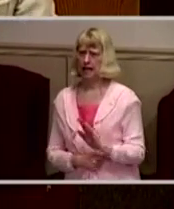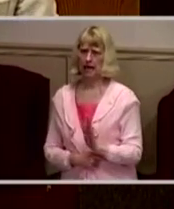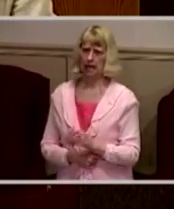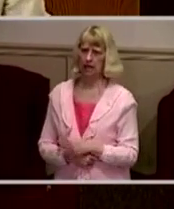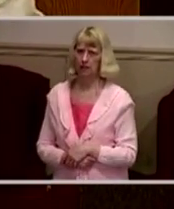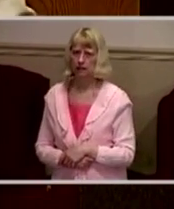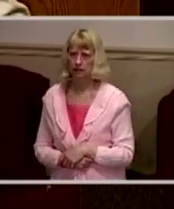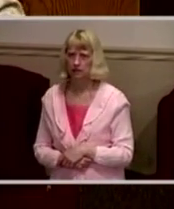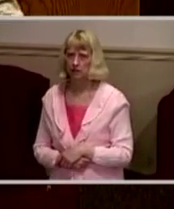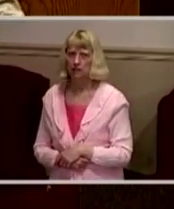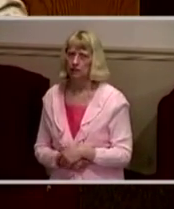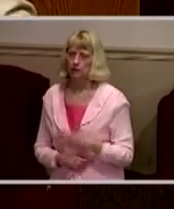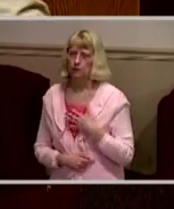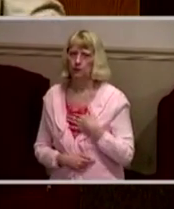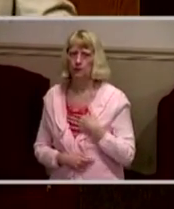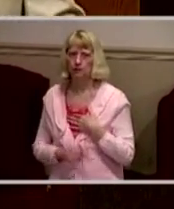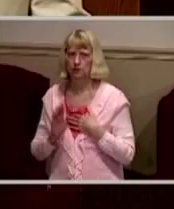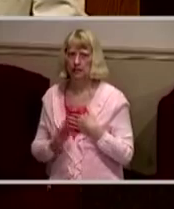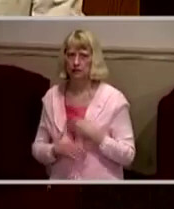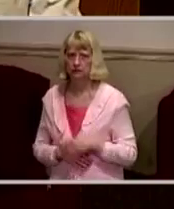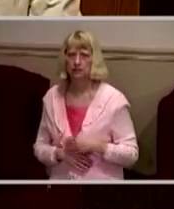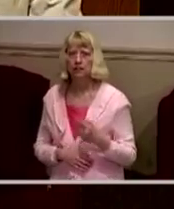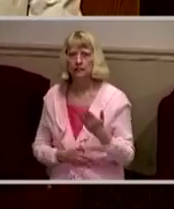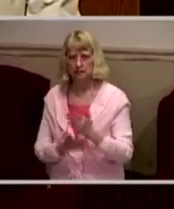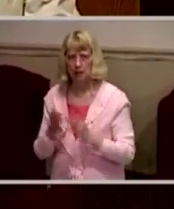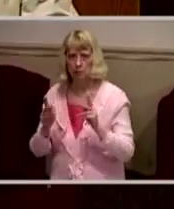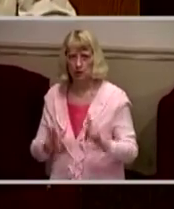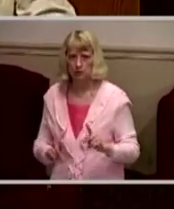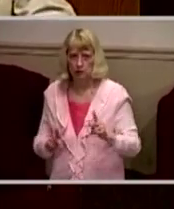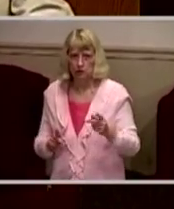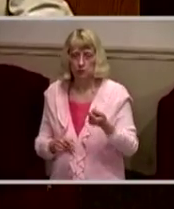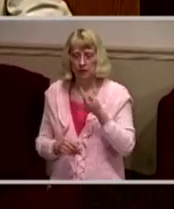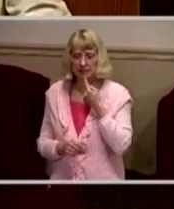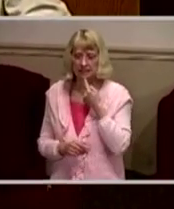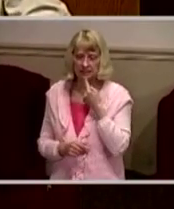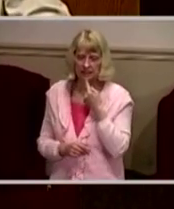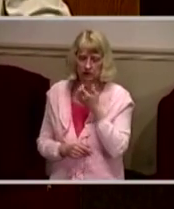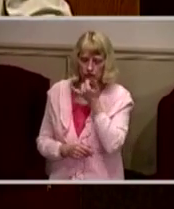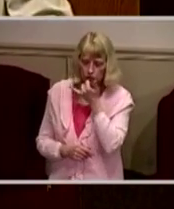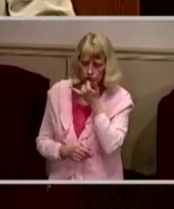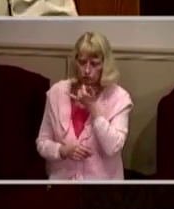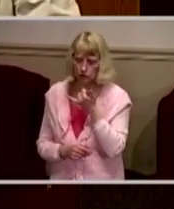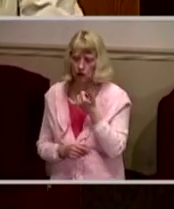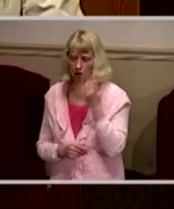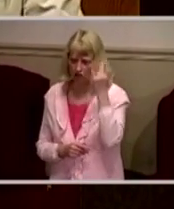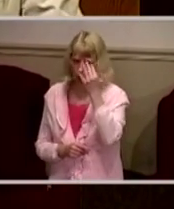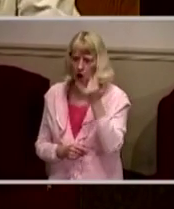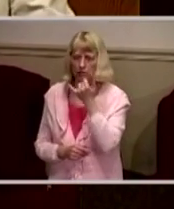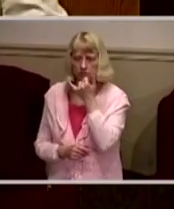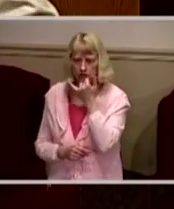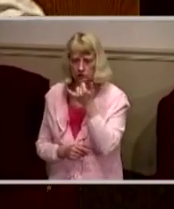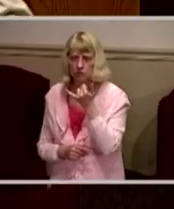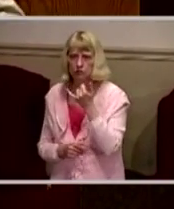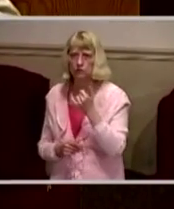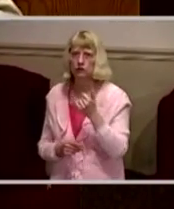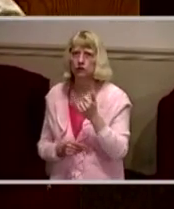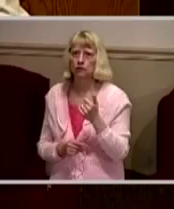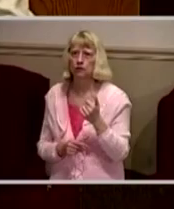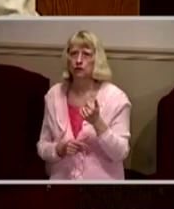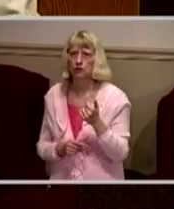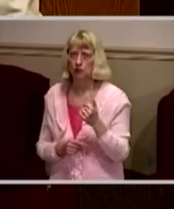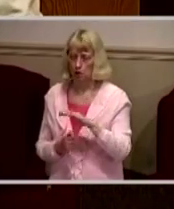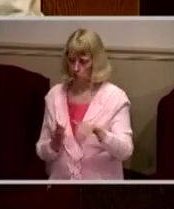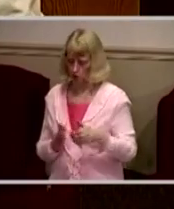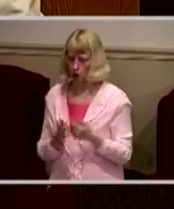I'm glad no hand is going up, because somebody has probably said a thing that shouldn't have been said or had a thought that shouldn't have been thought. We